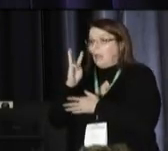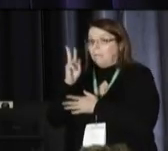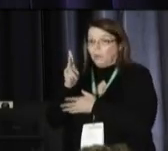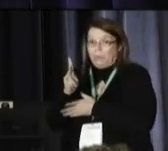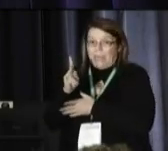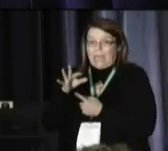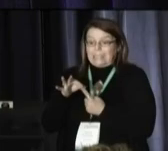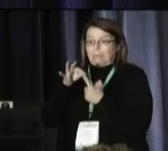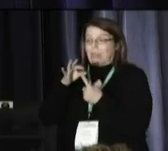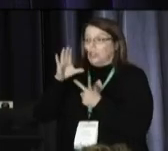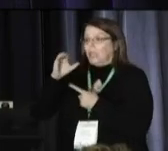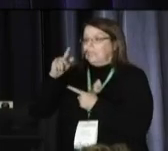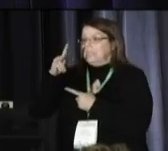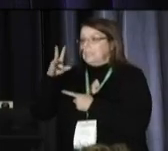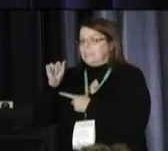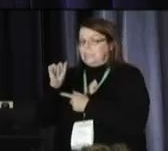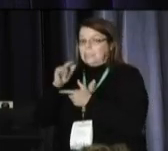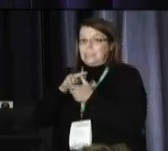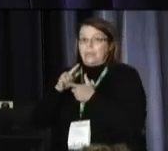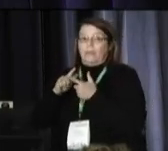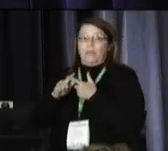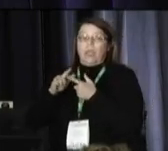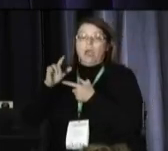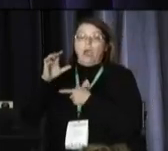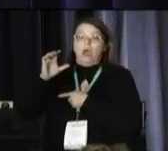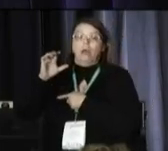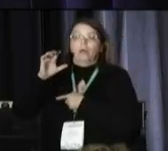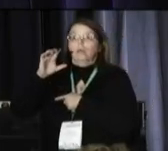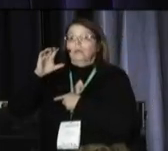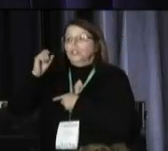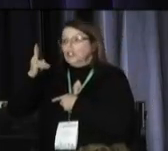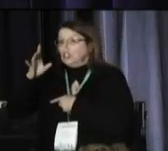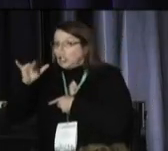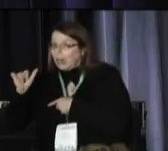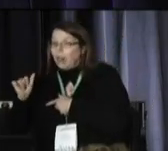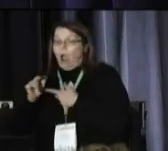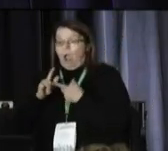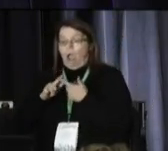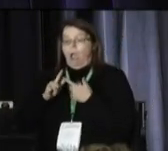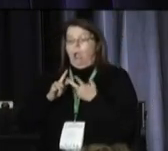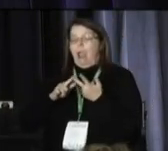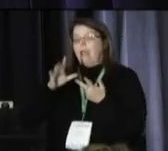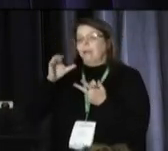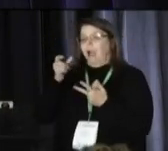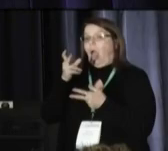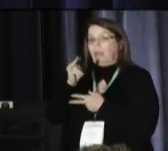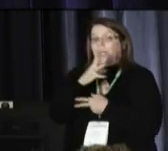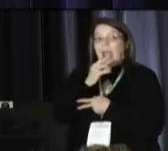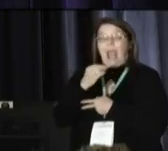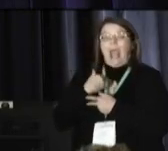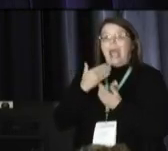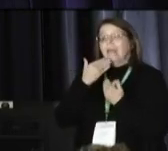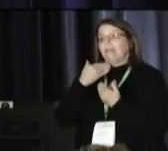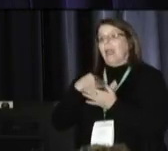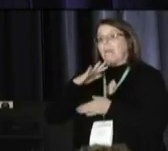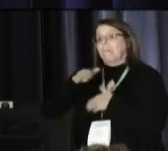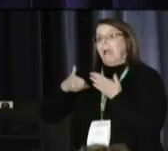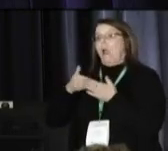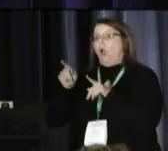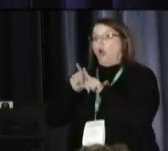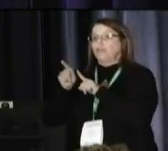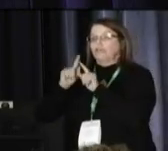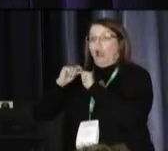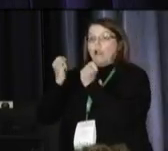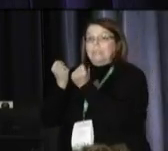Sherman, Sheila Black, and Colleen Cable. And I also want to thank my all-star team at Blue Flower Arts,